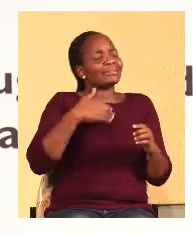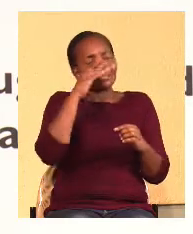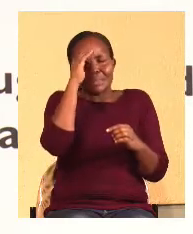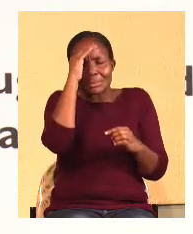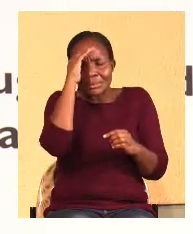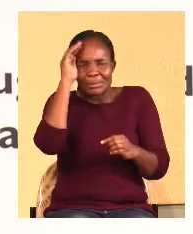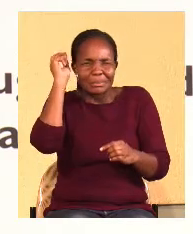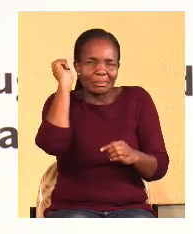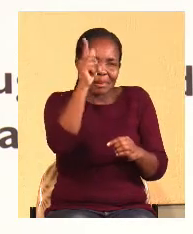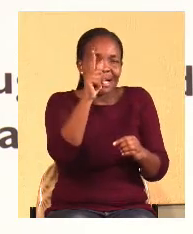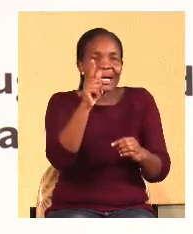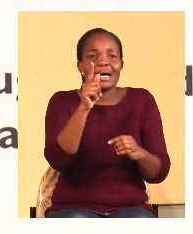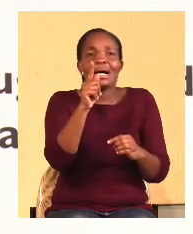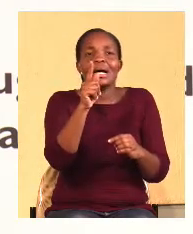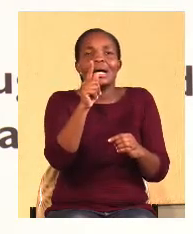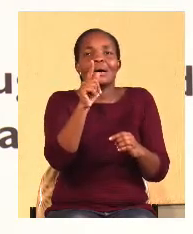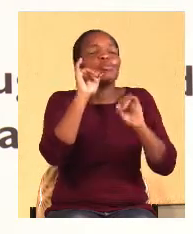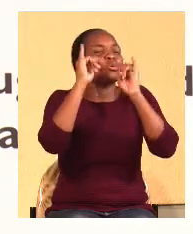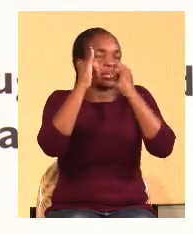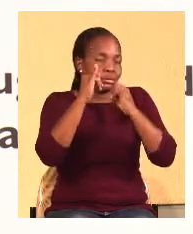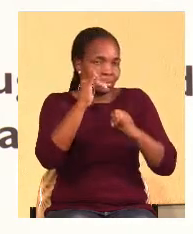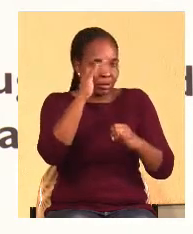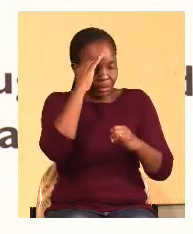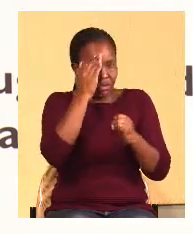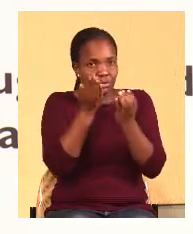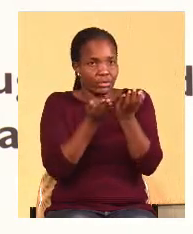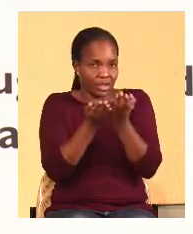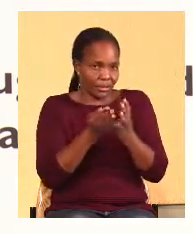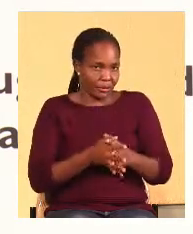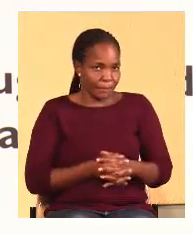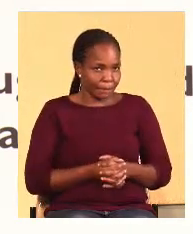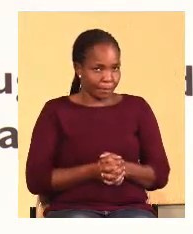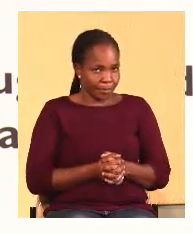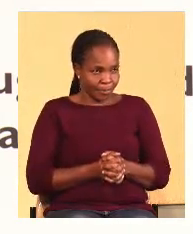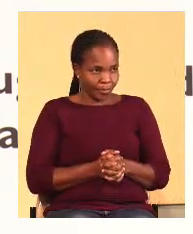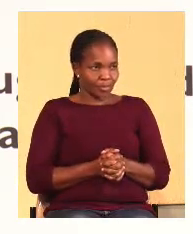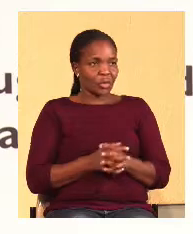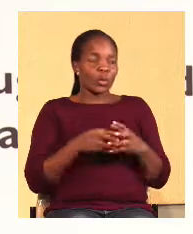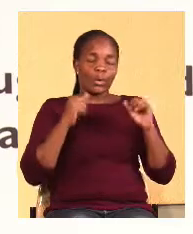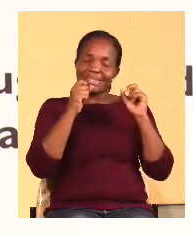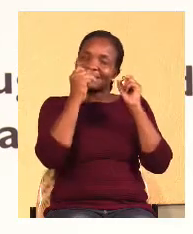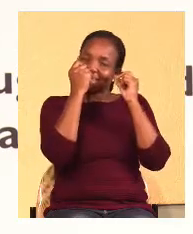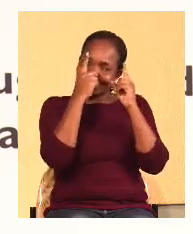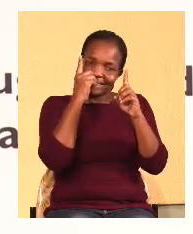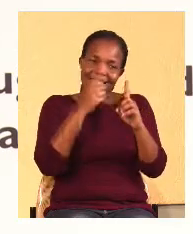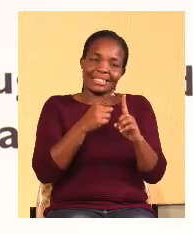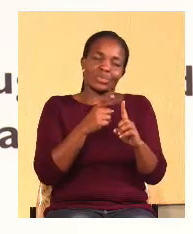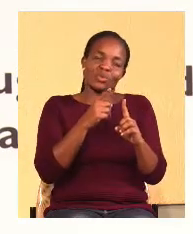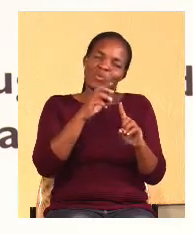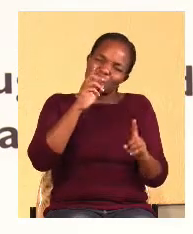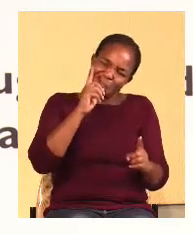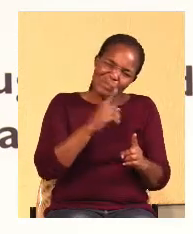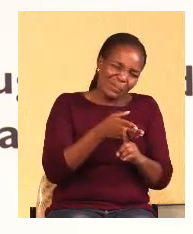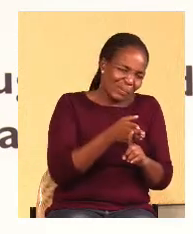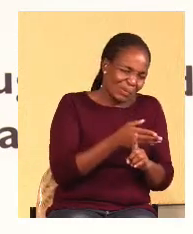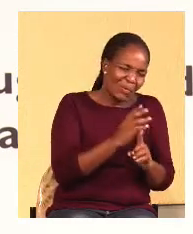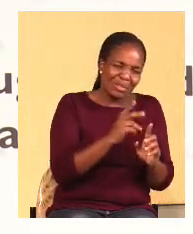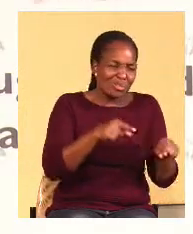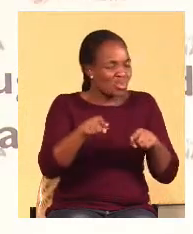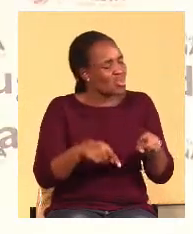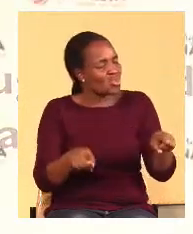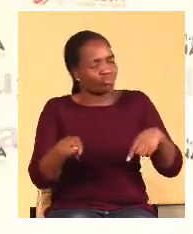shopping in Kleinwandoek. You must understand the objective is we want to minimize movement. Okay. Attorney